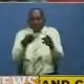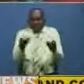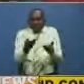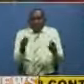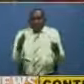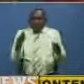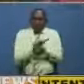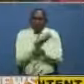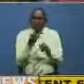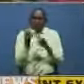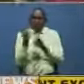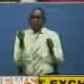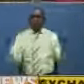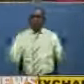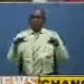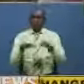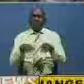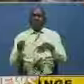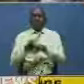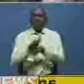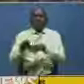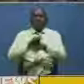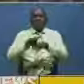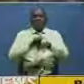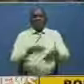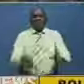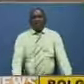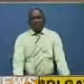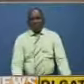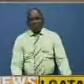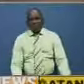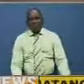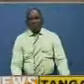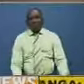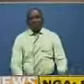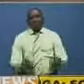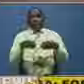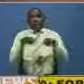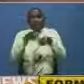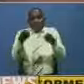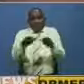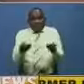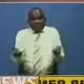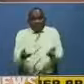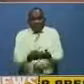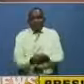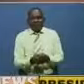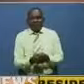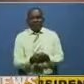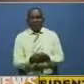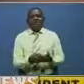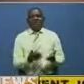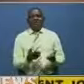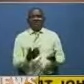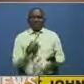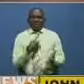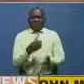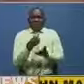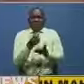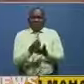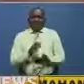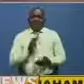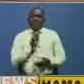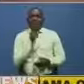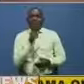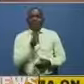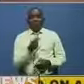quite a number of people here doing businesses. This market has helped us